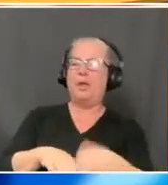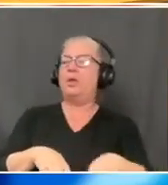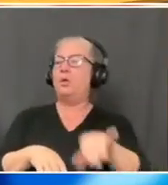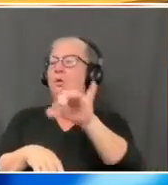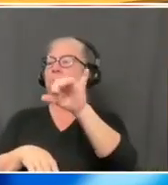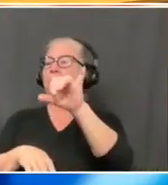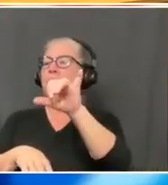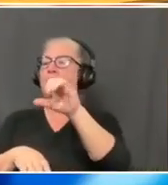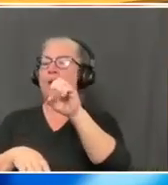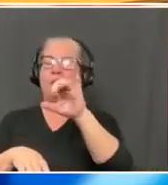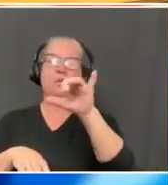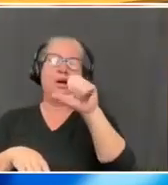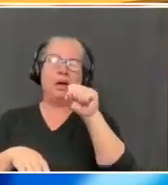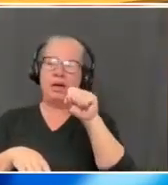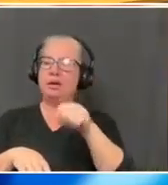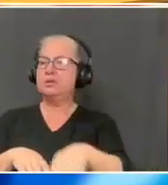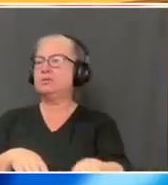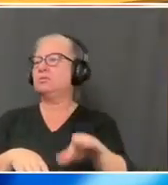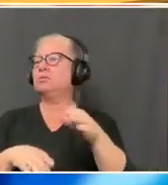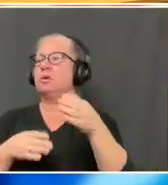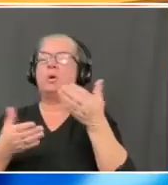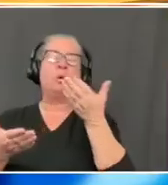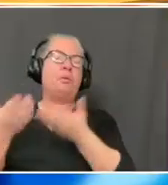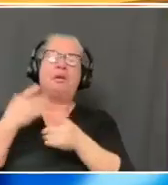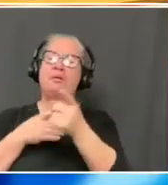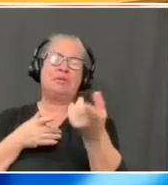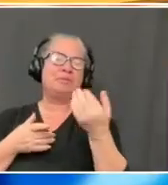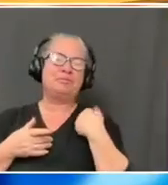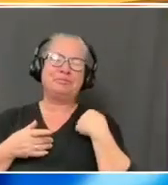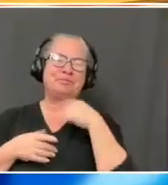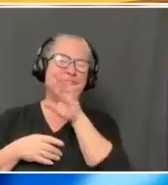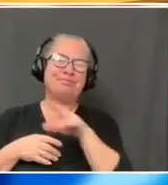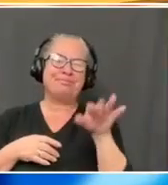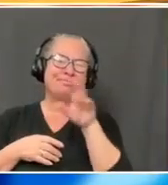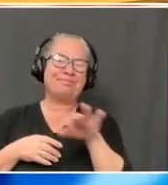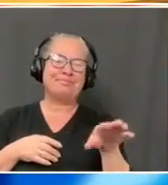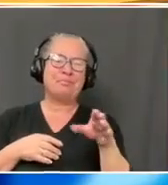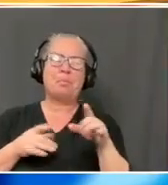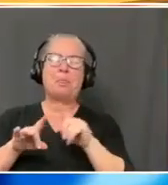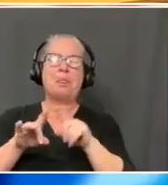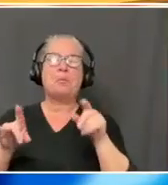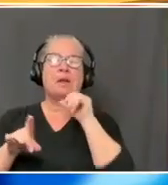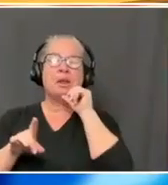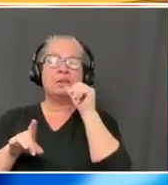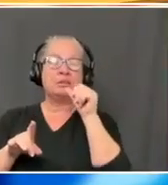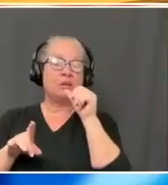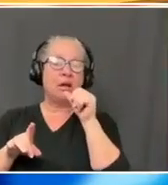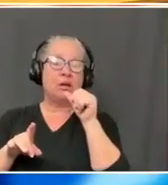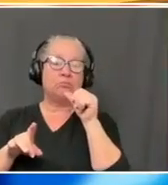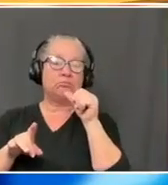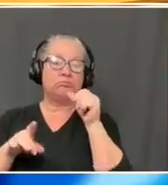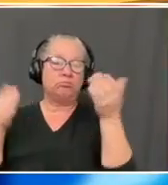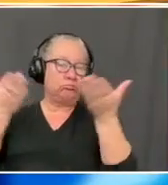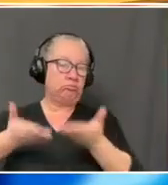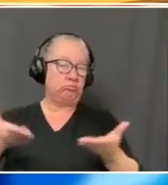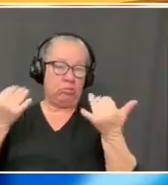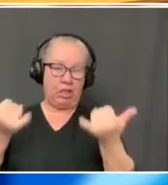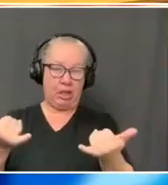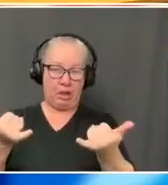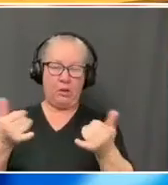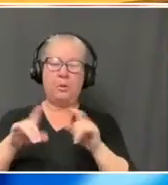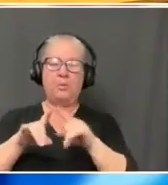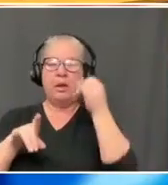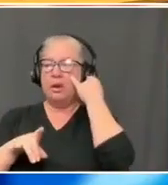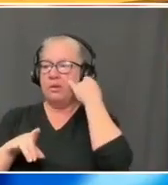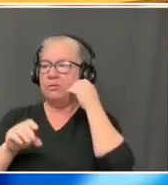the alphabet was, but that no longer existed. So if that's an opportunity for our teachers to be able